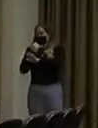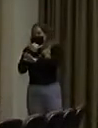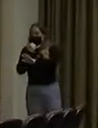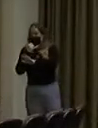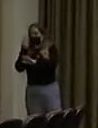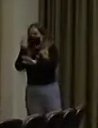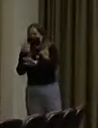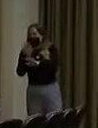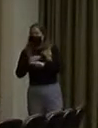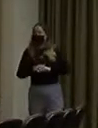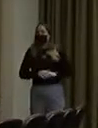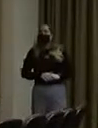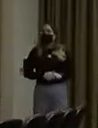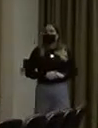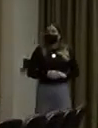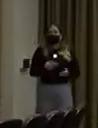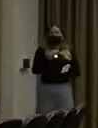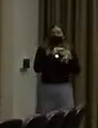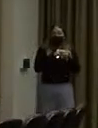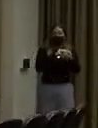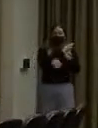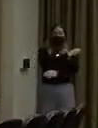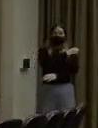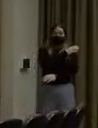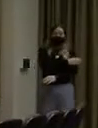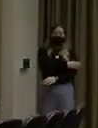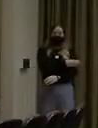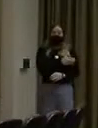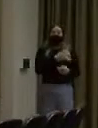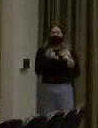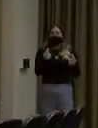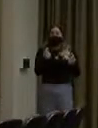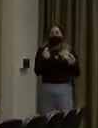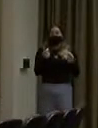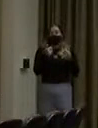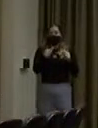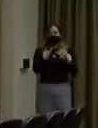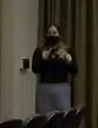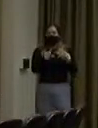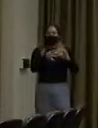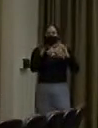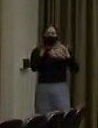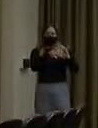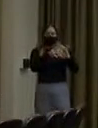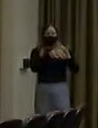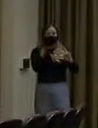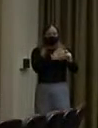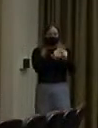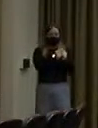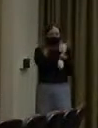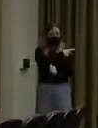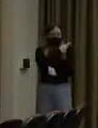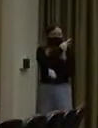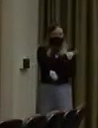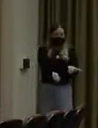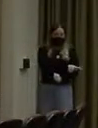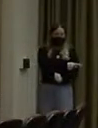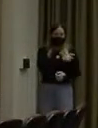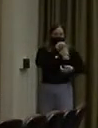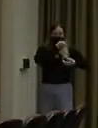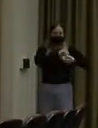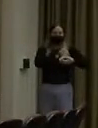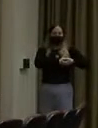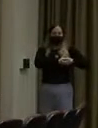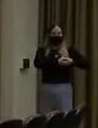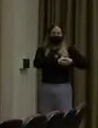you try to do it as a clinician is to actually create a partnership with your patient so that they have an